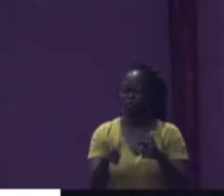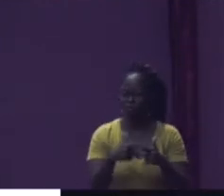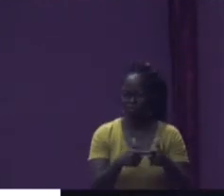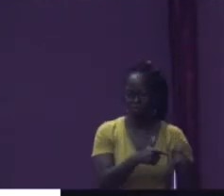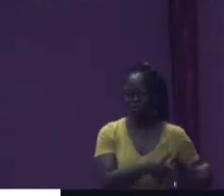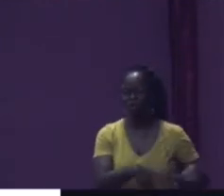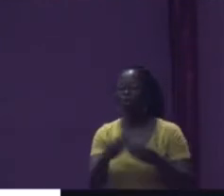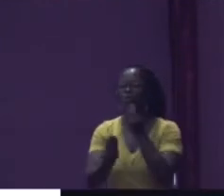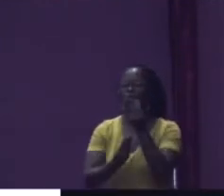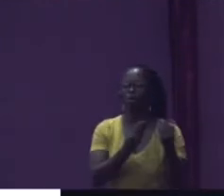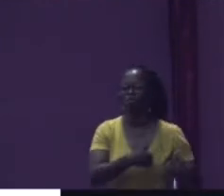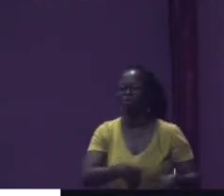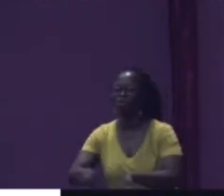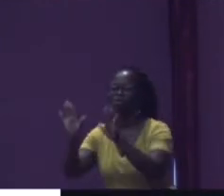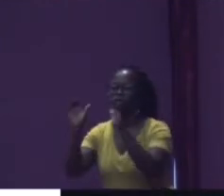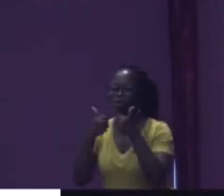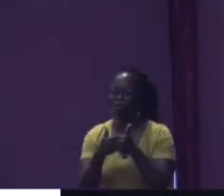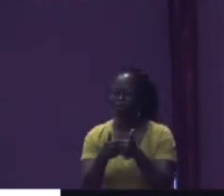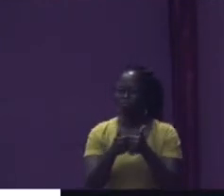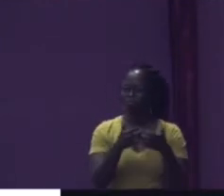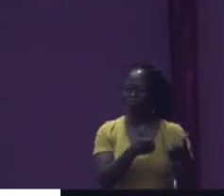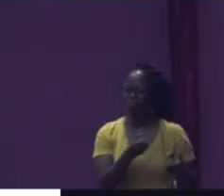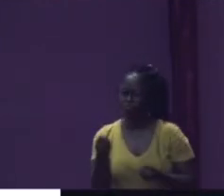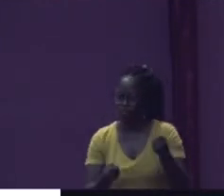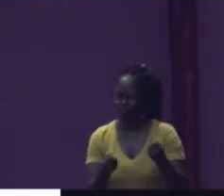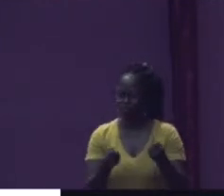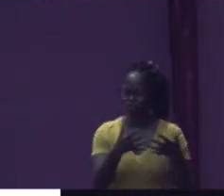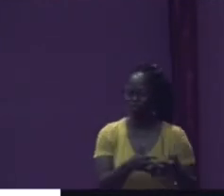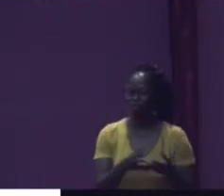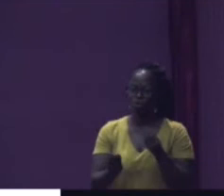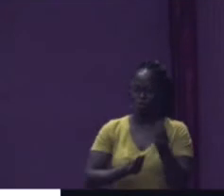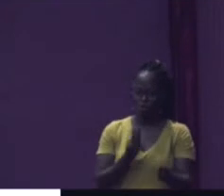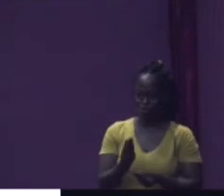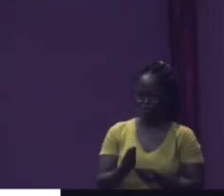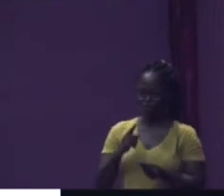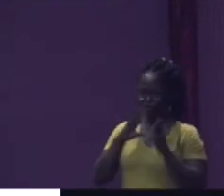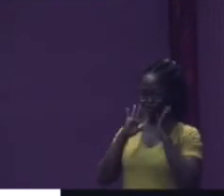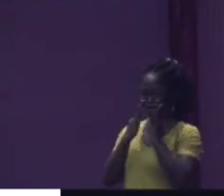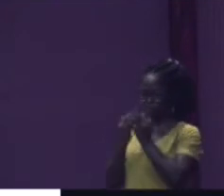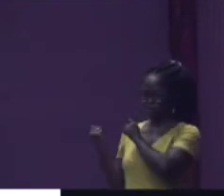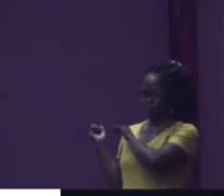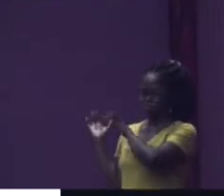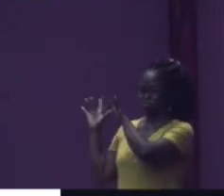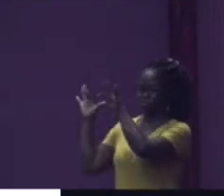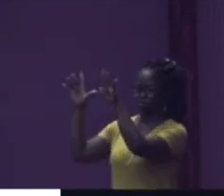There's a problem of the rest of the family,